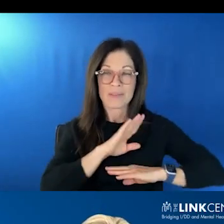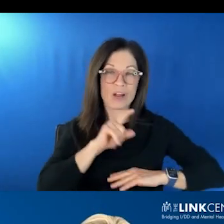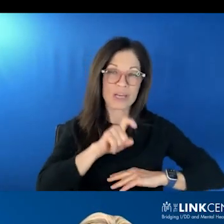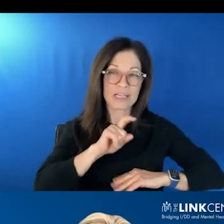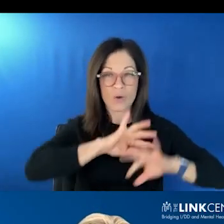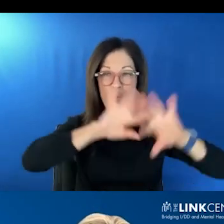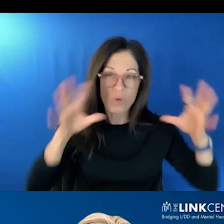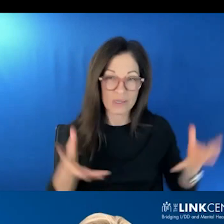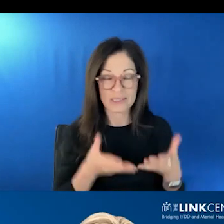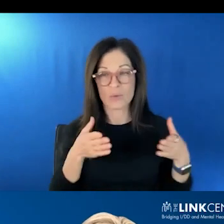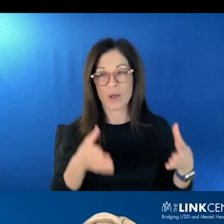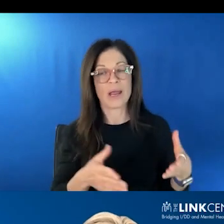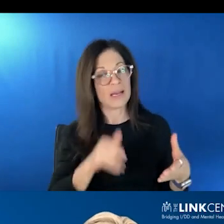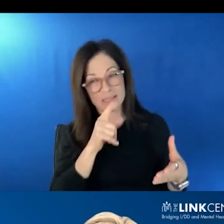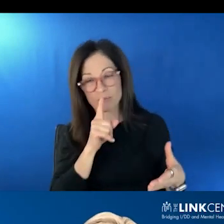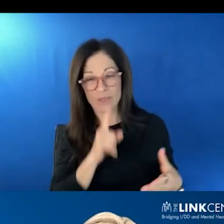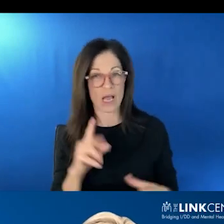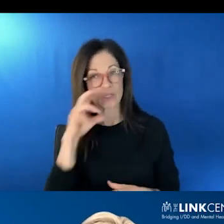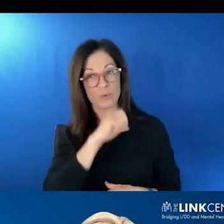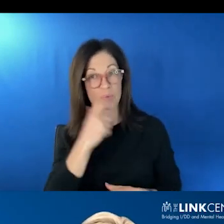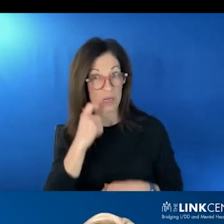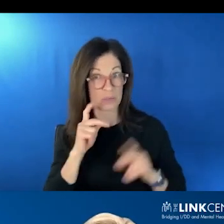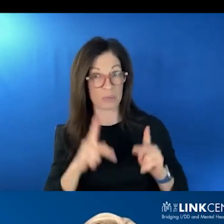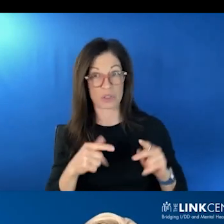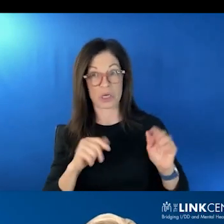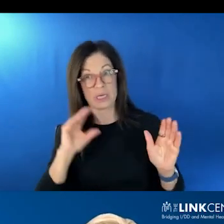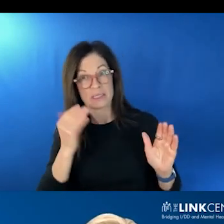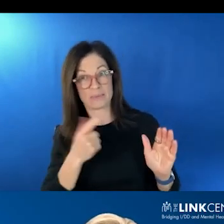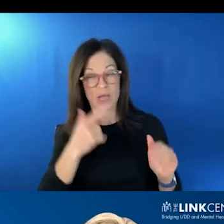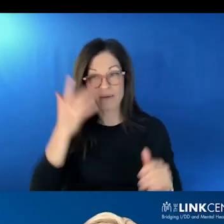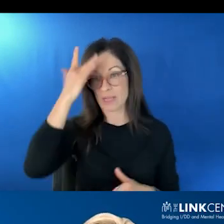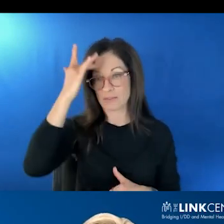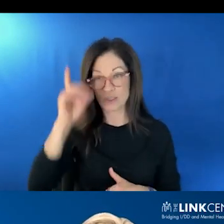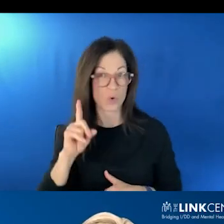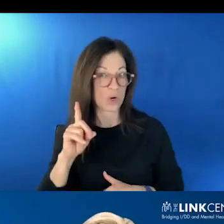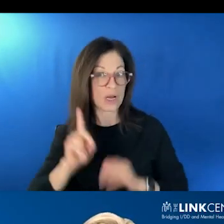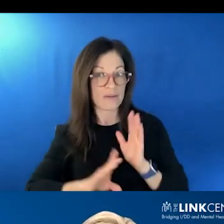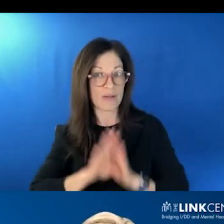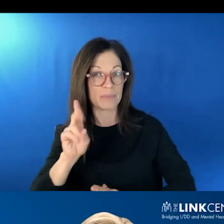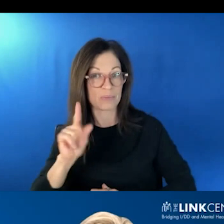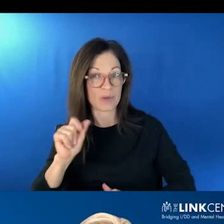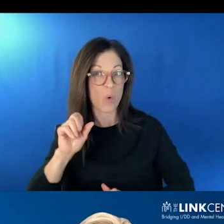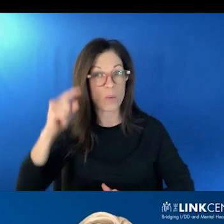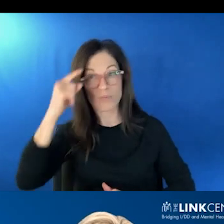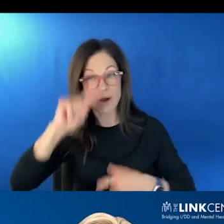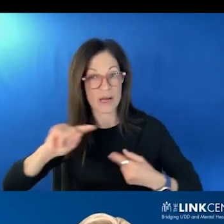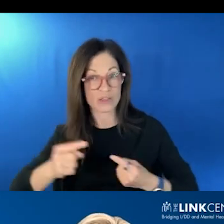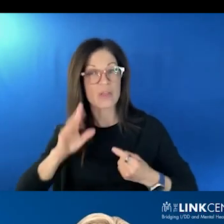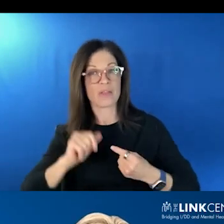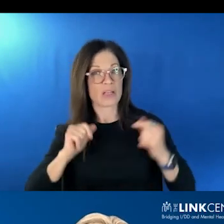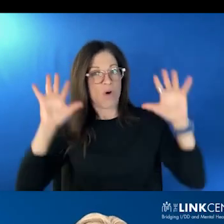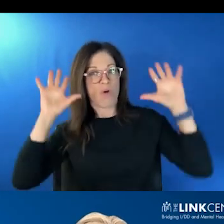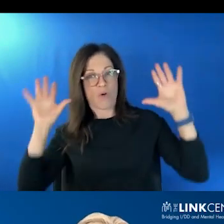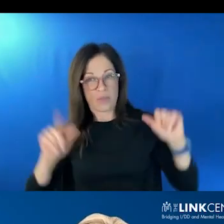sort of presume that because someone presents with an intellectual or developmental disability or brain injury, that that's a monolith in that individual's